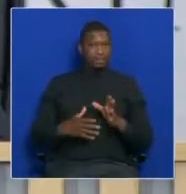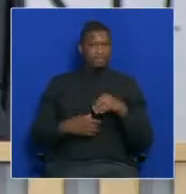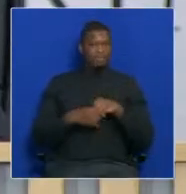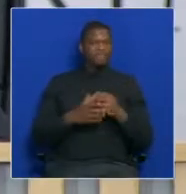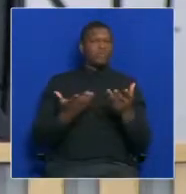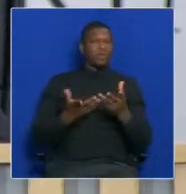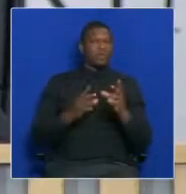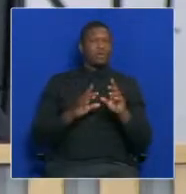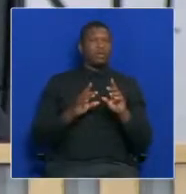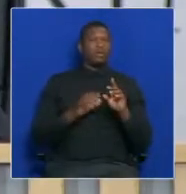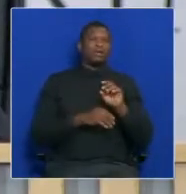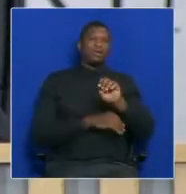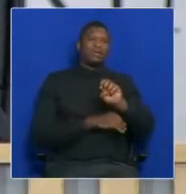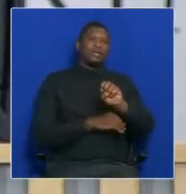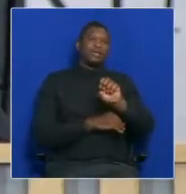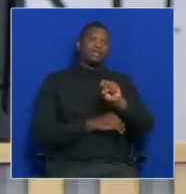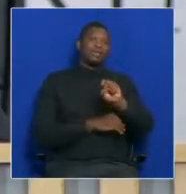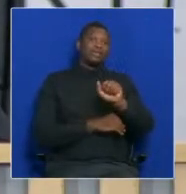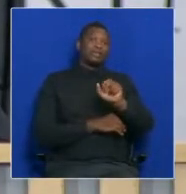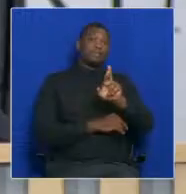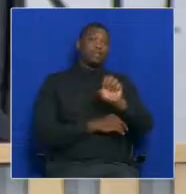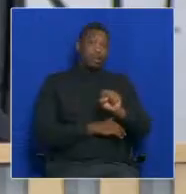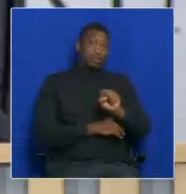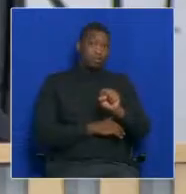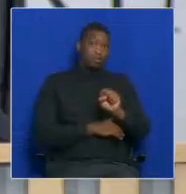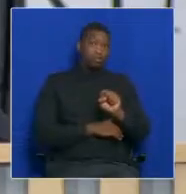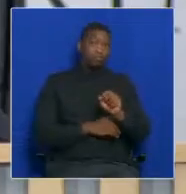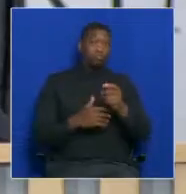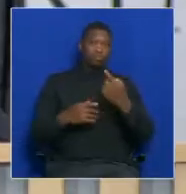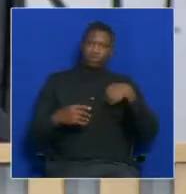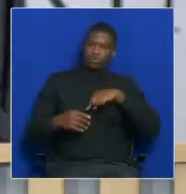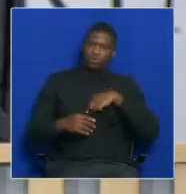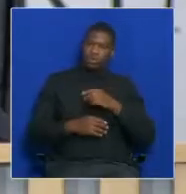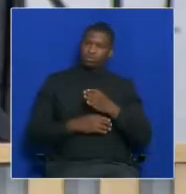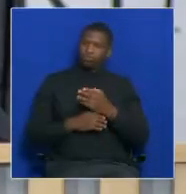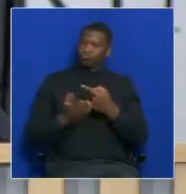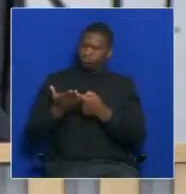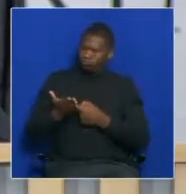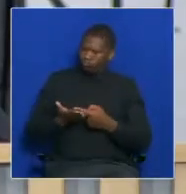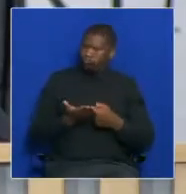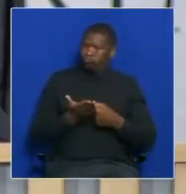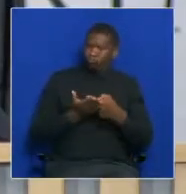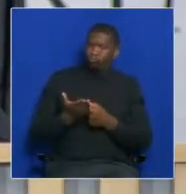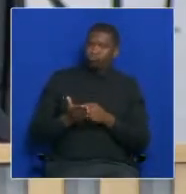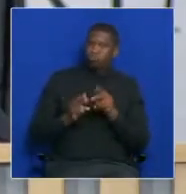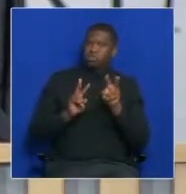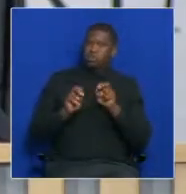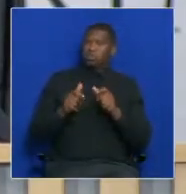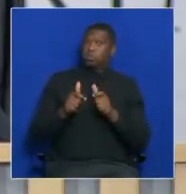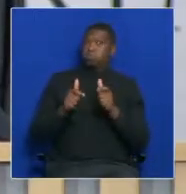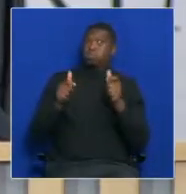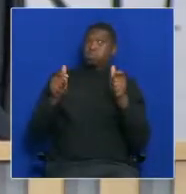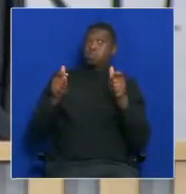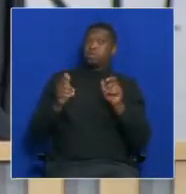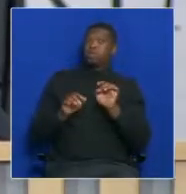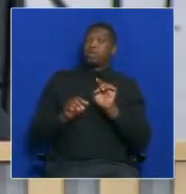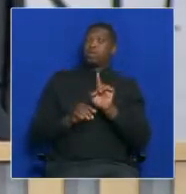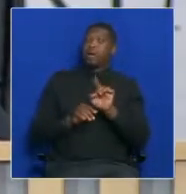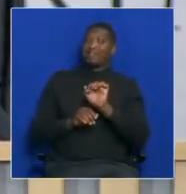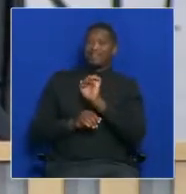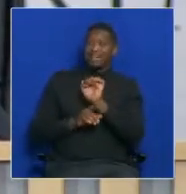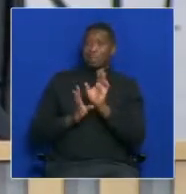same issue, but it was much bigger, from what I understand. But the conclusion of that meeting was